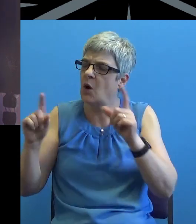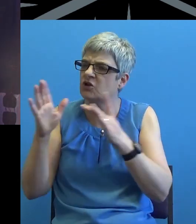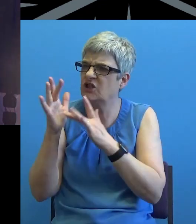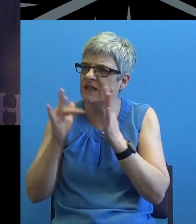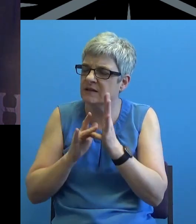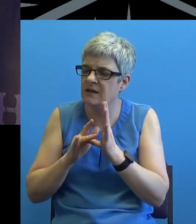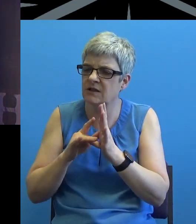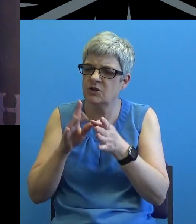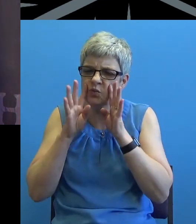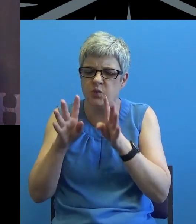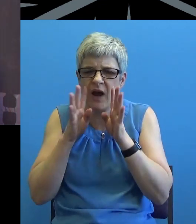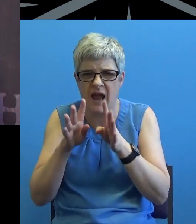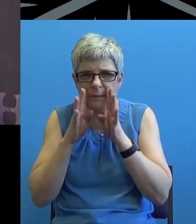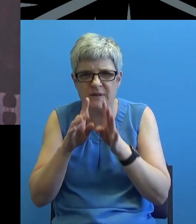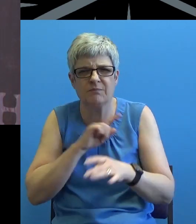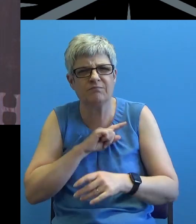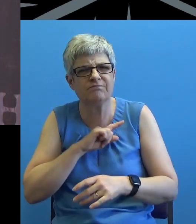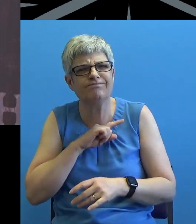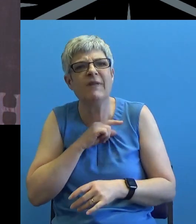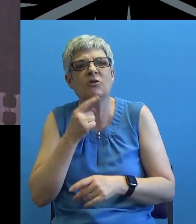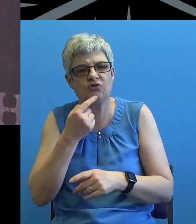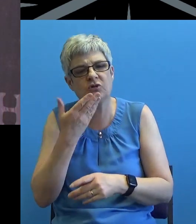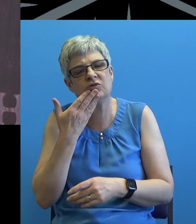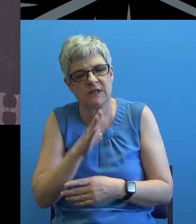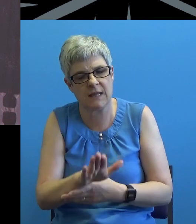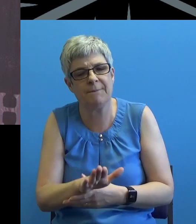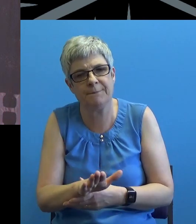Lord Jesus, you wept over Jerusalem.